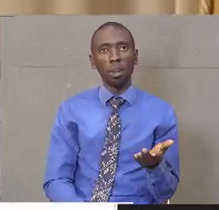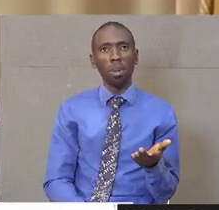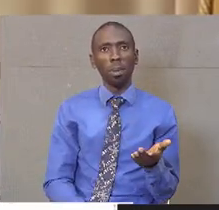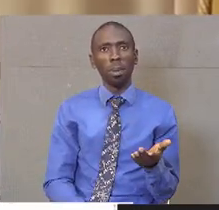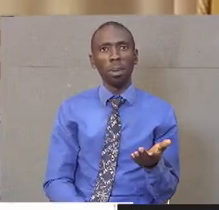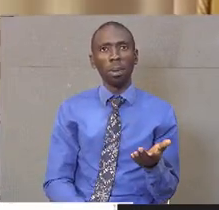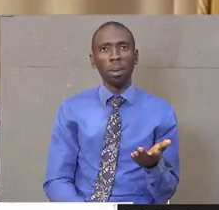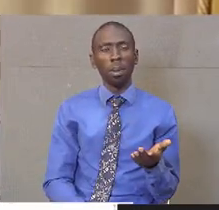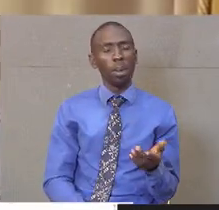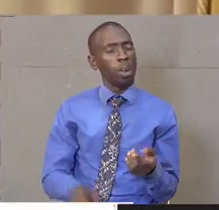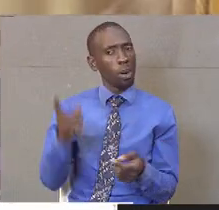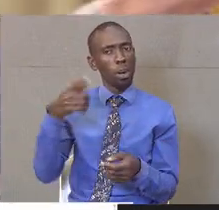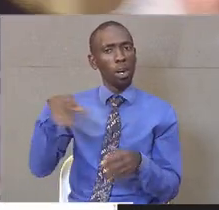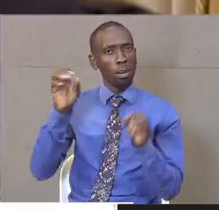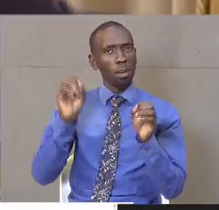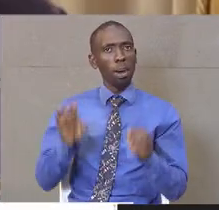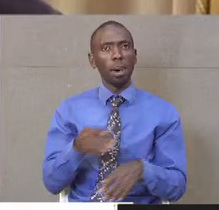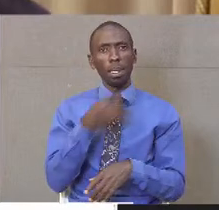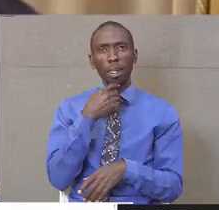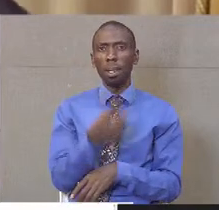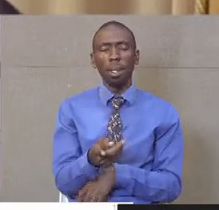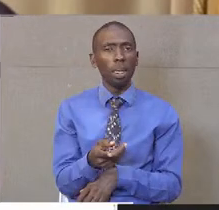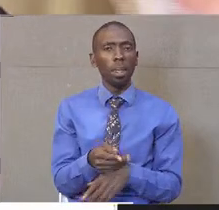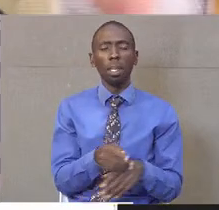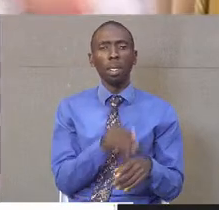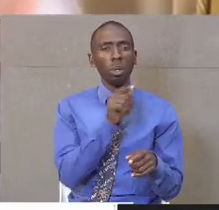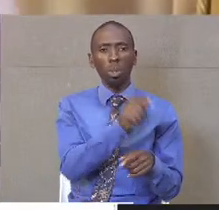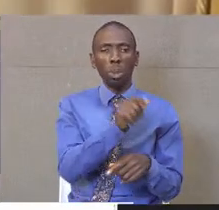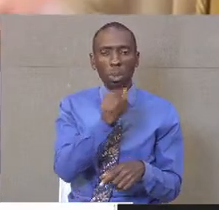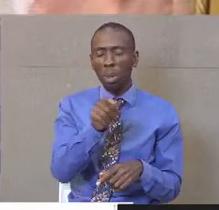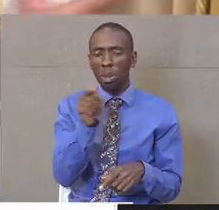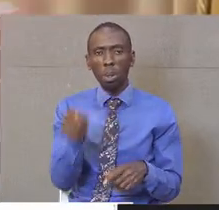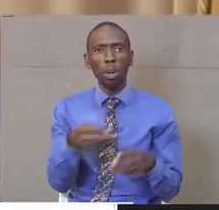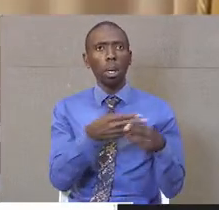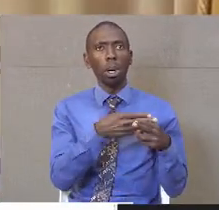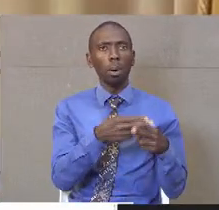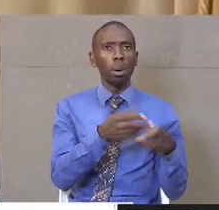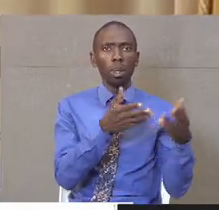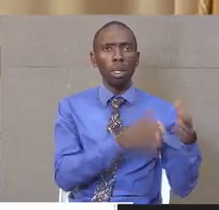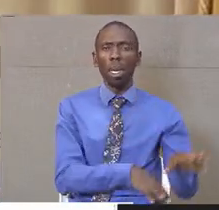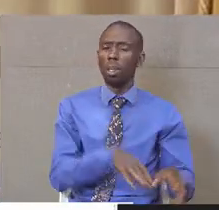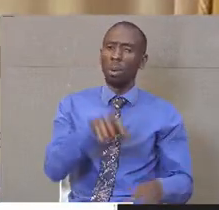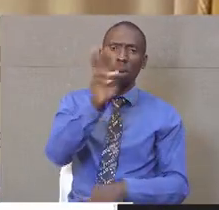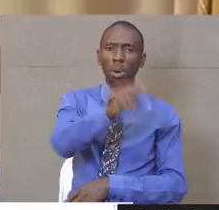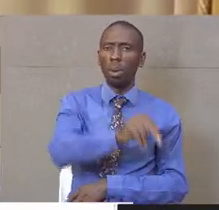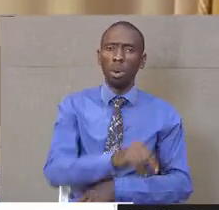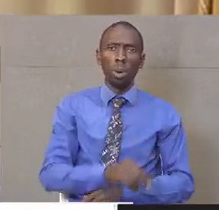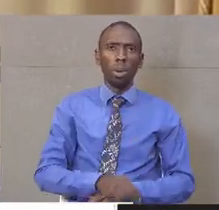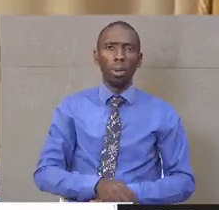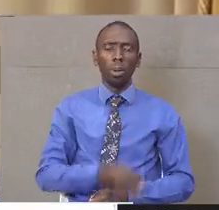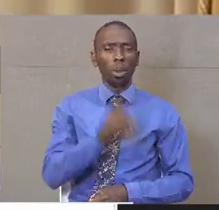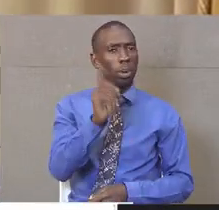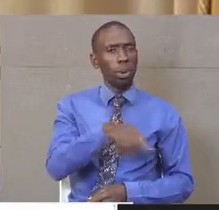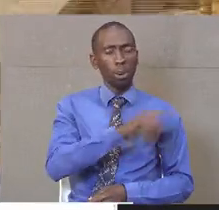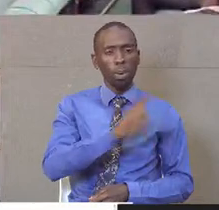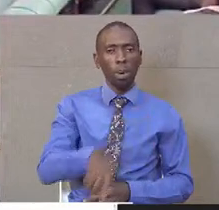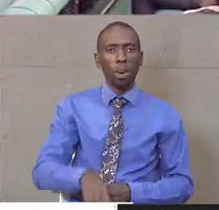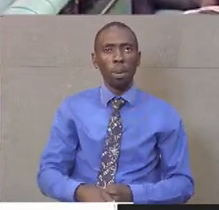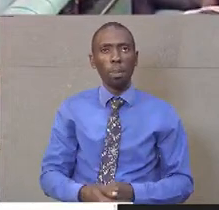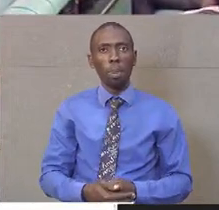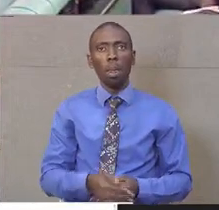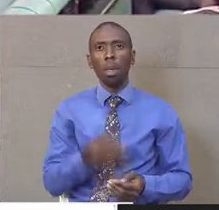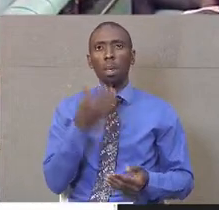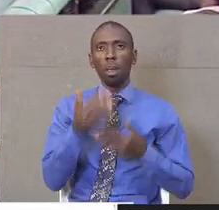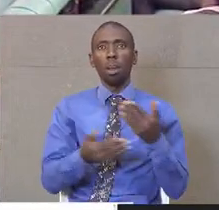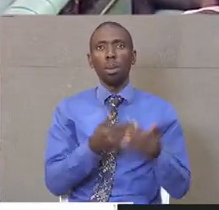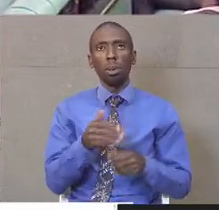It is not correct that they always say that so-and-so is about to die. No, that is not correct. Thank you